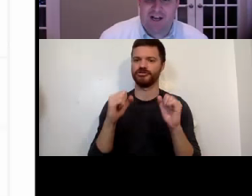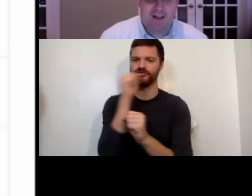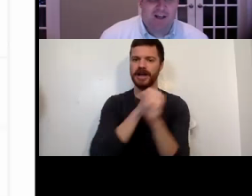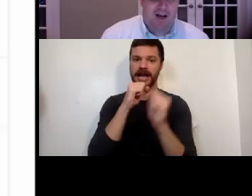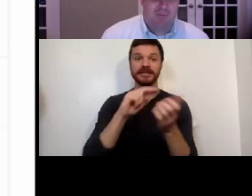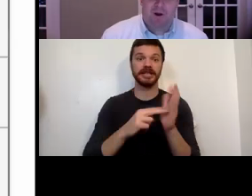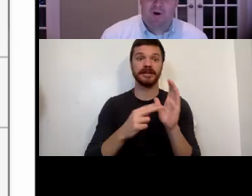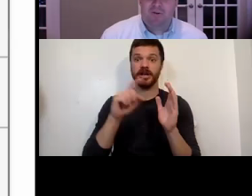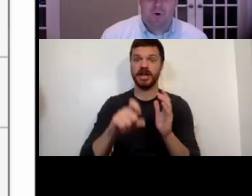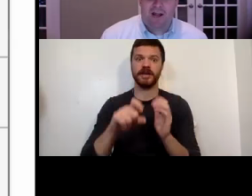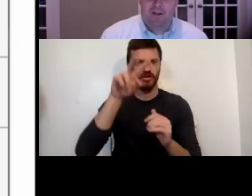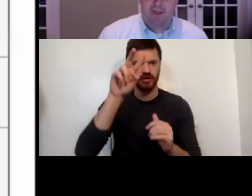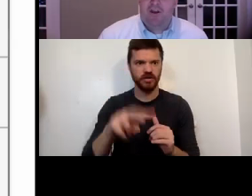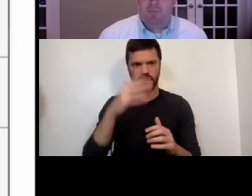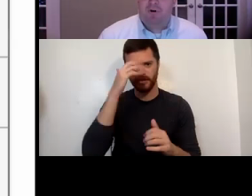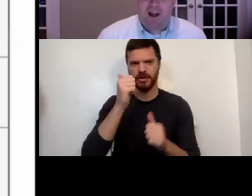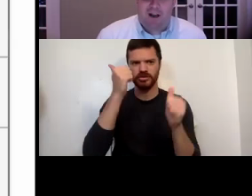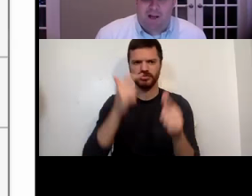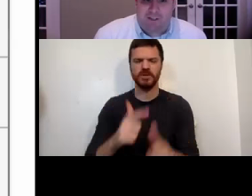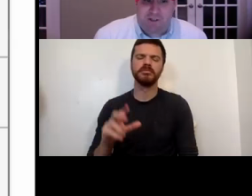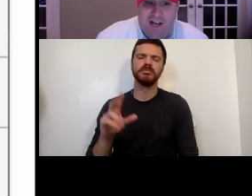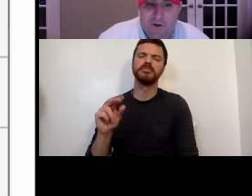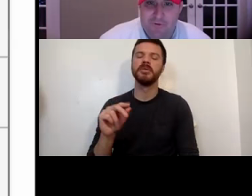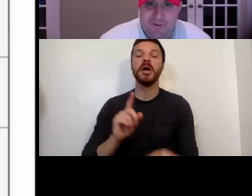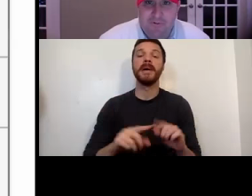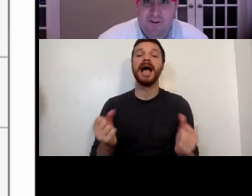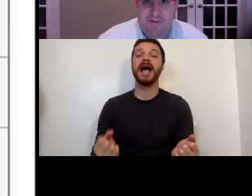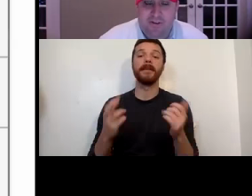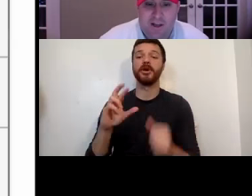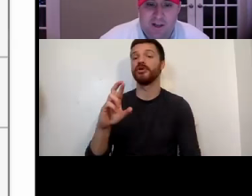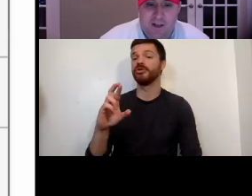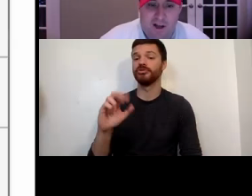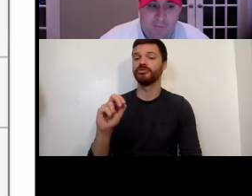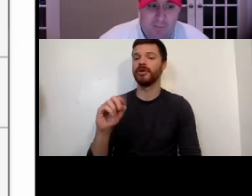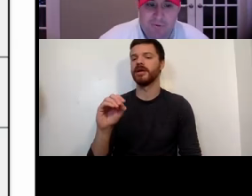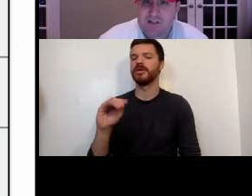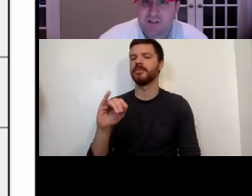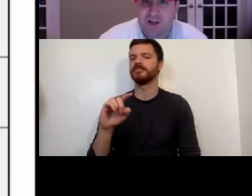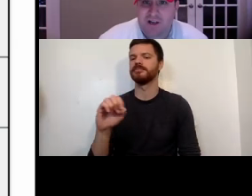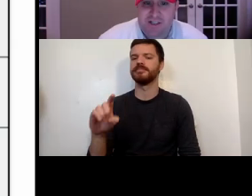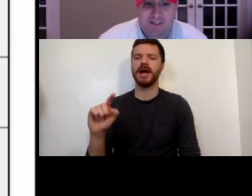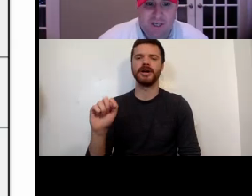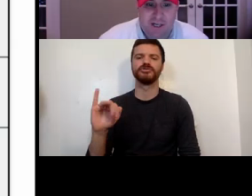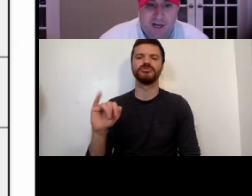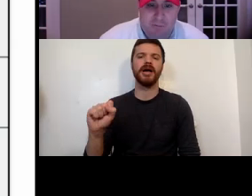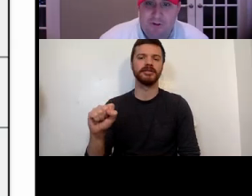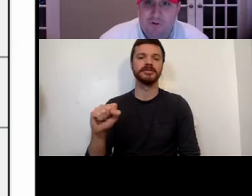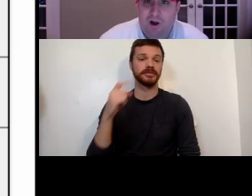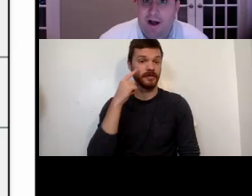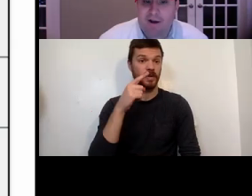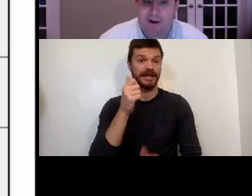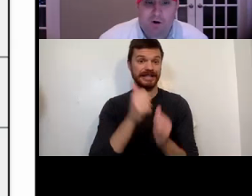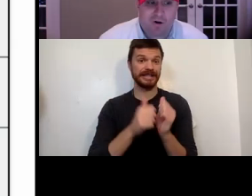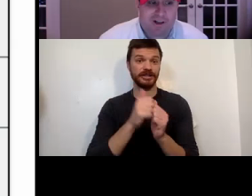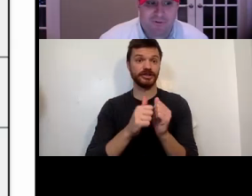slide, but I wanted to point out that the number of randomized trials for some of these implementation strategies is quite